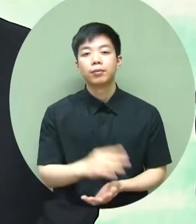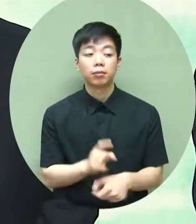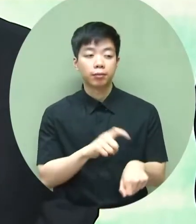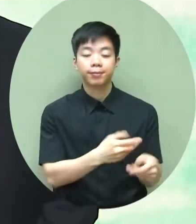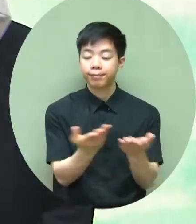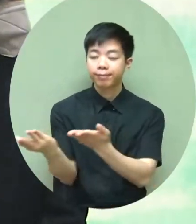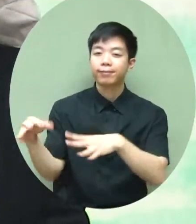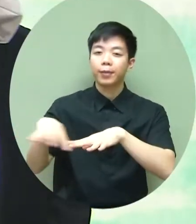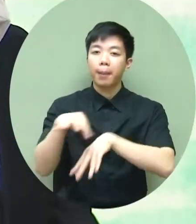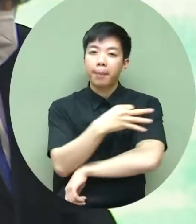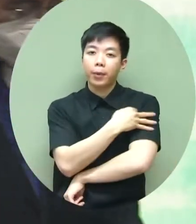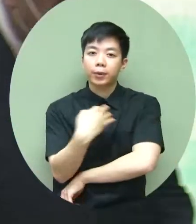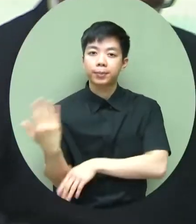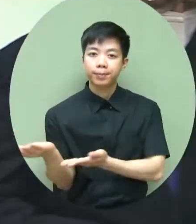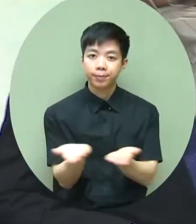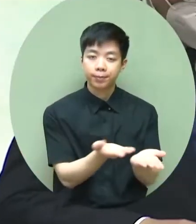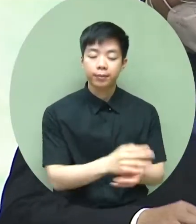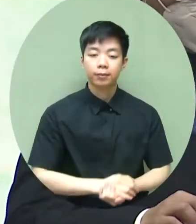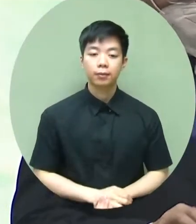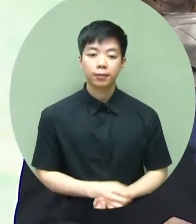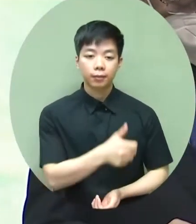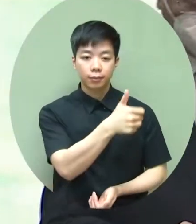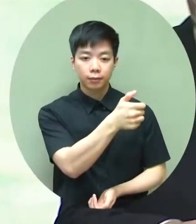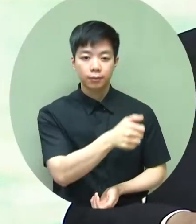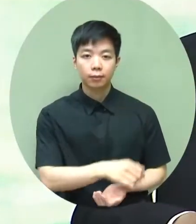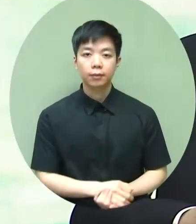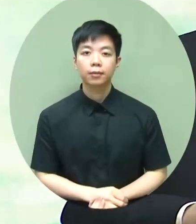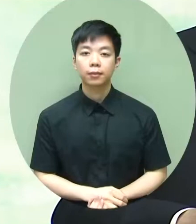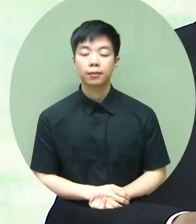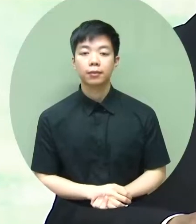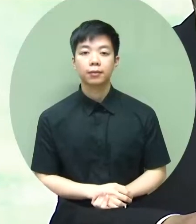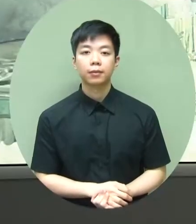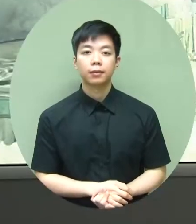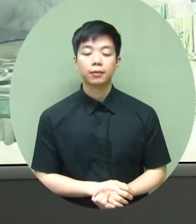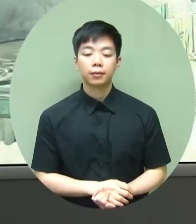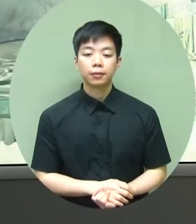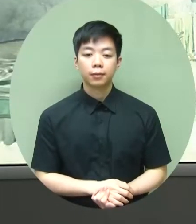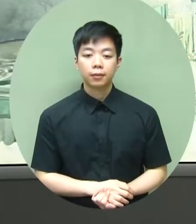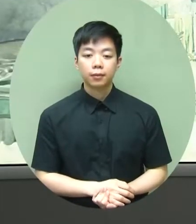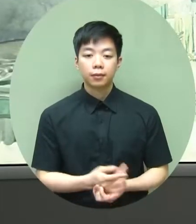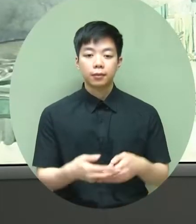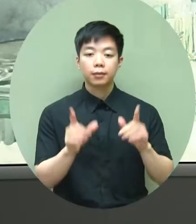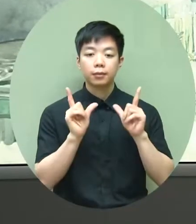adjustment based on the latest situation. Now I will pass the floor to Dr. Kam. Thank you, Secretary.